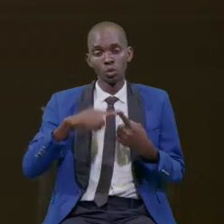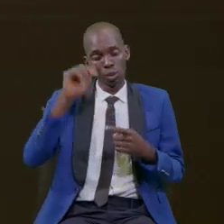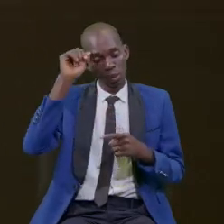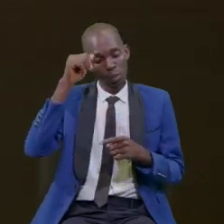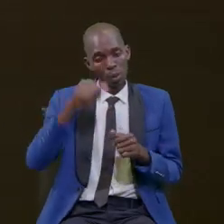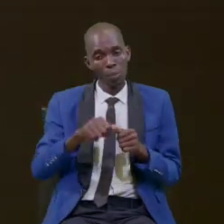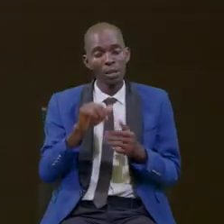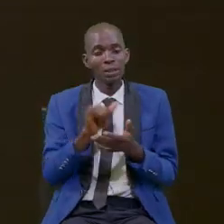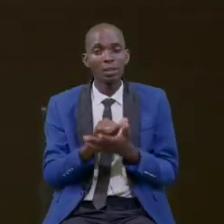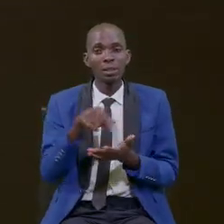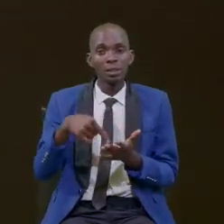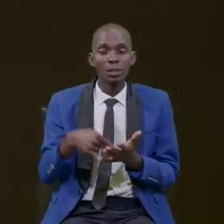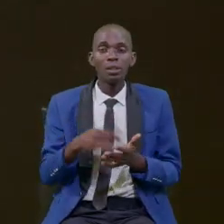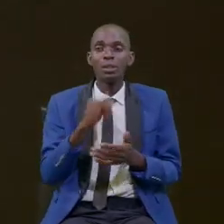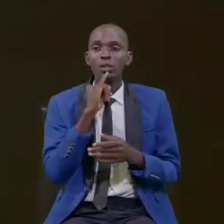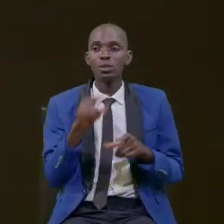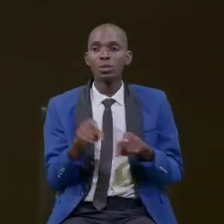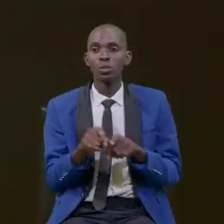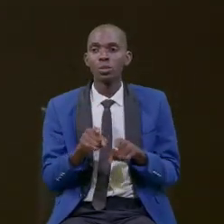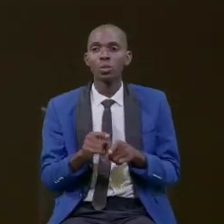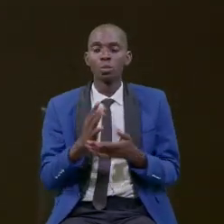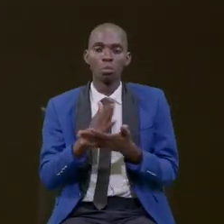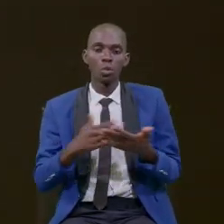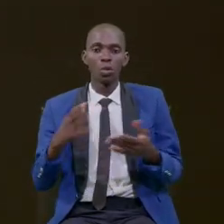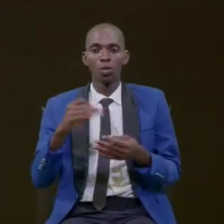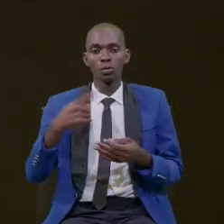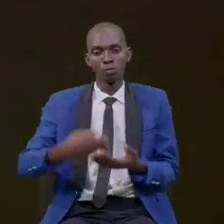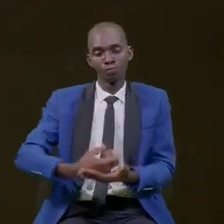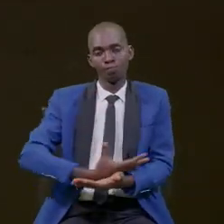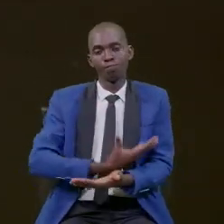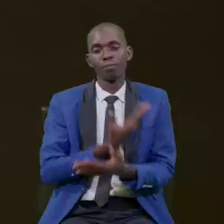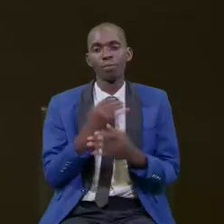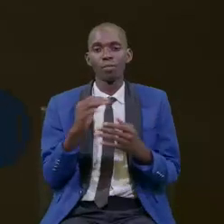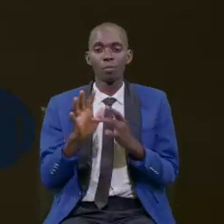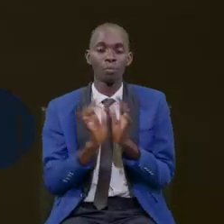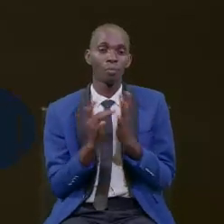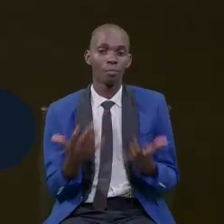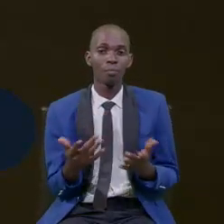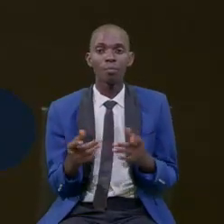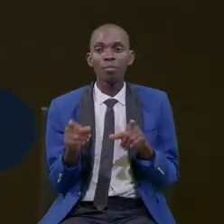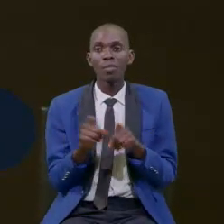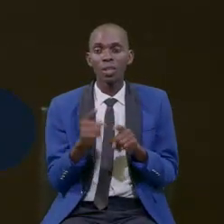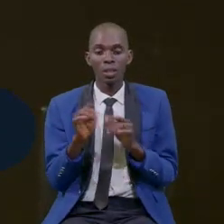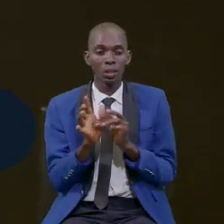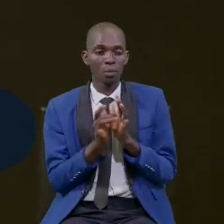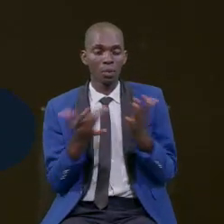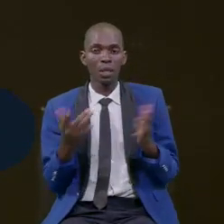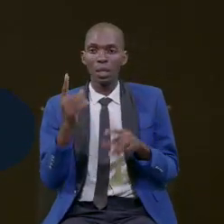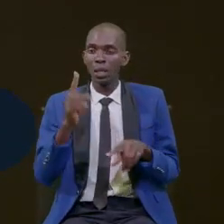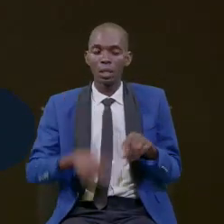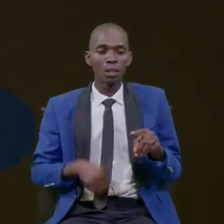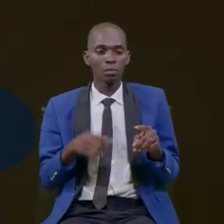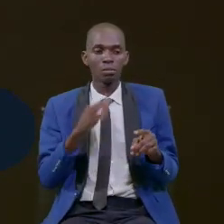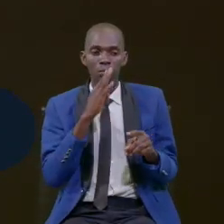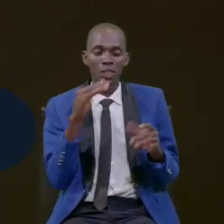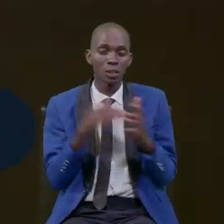also part of the inspired scriptures. And scriptures do not contradict one